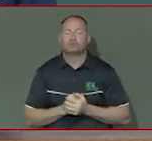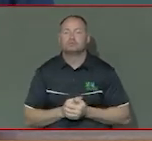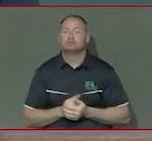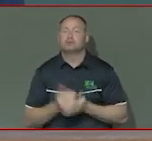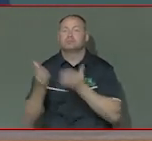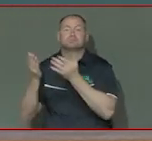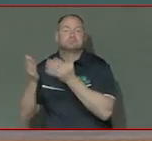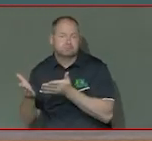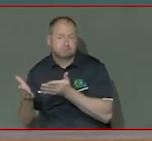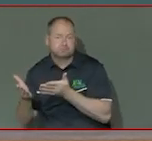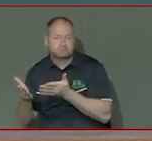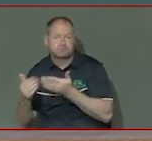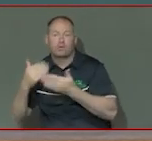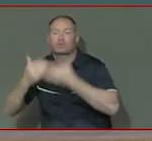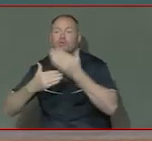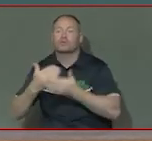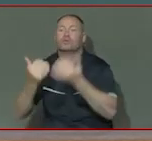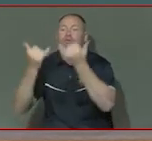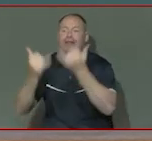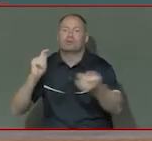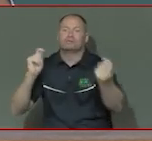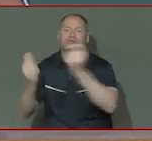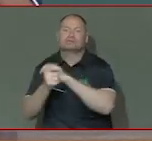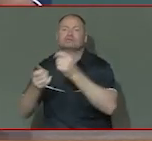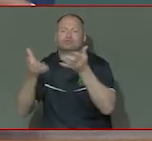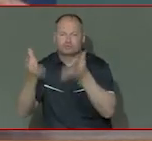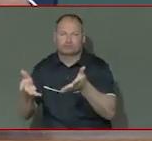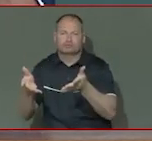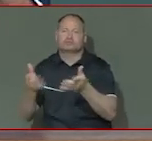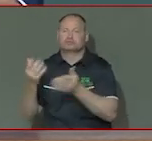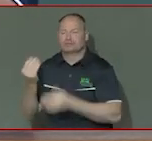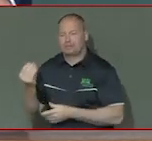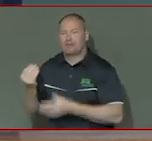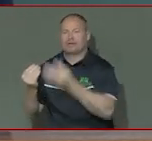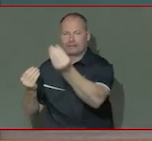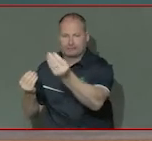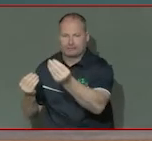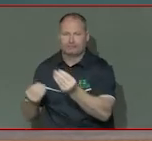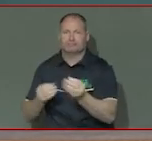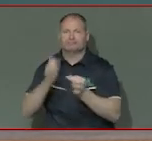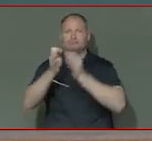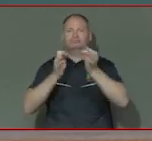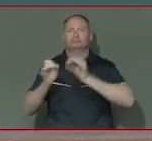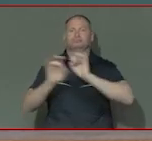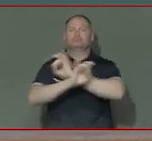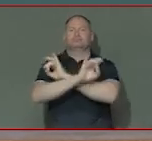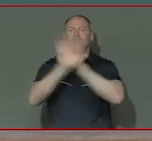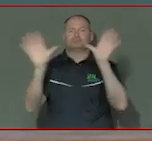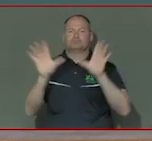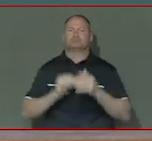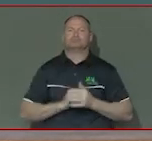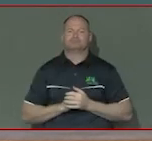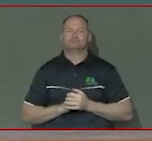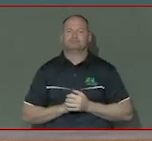this and now it's that. Now, you will see later on, maybe when you do